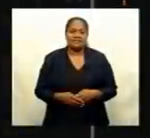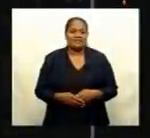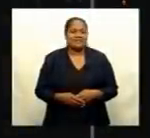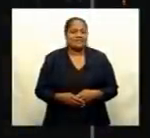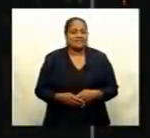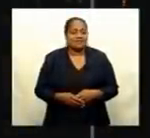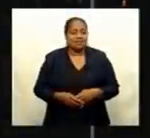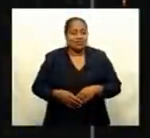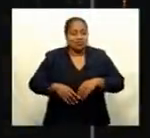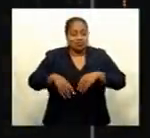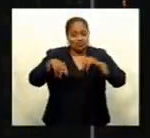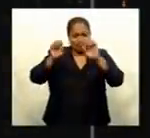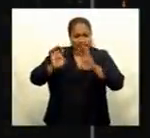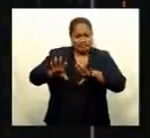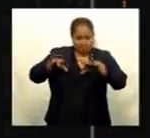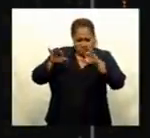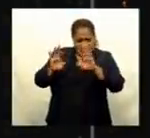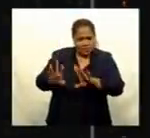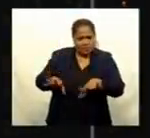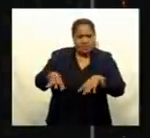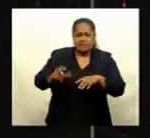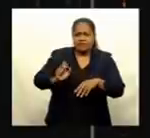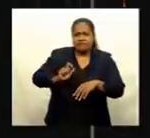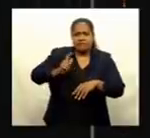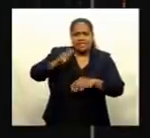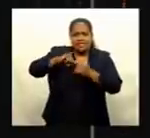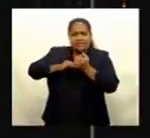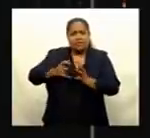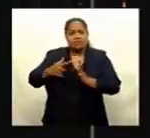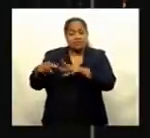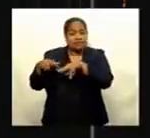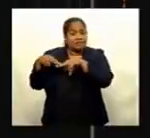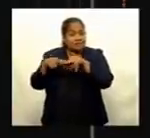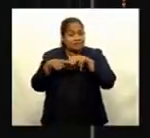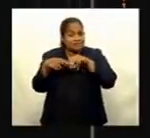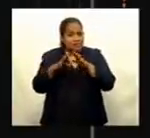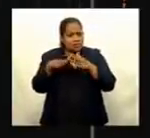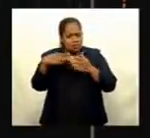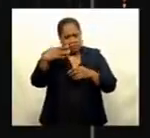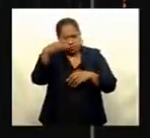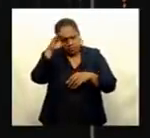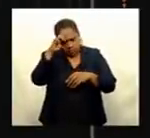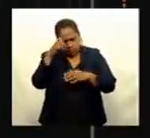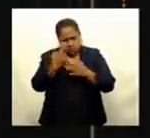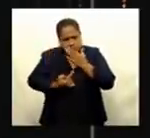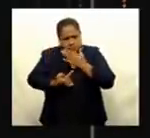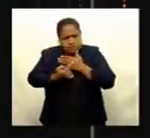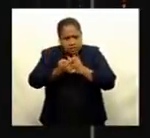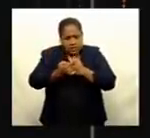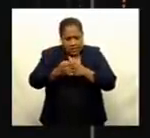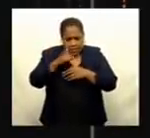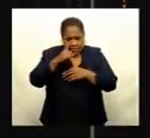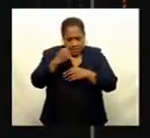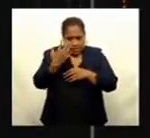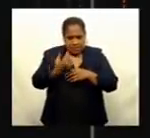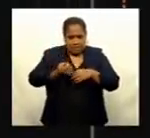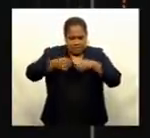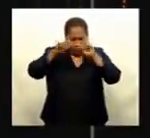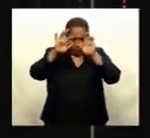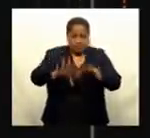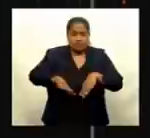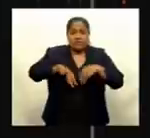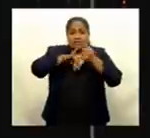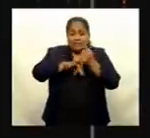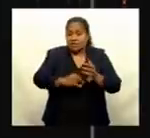A deep low-pressure system to the far southeast of Fiji is expected to generate and direct damaging heavy southeasterly